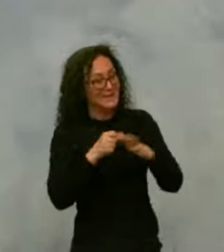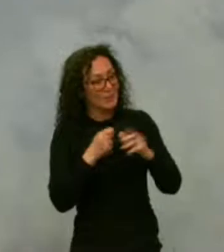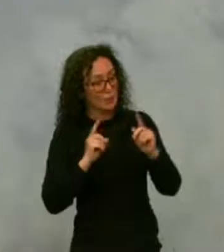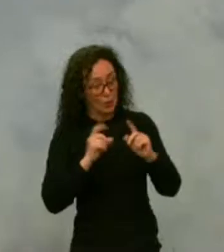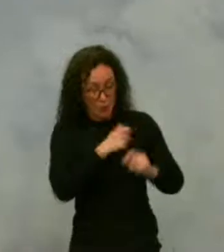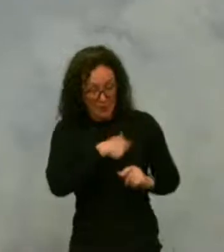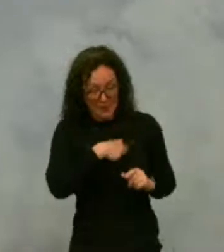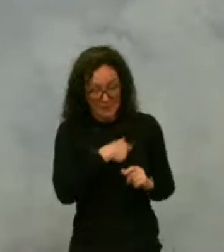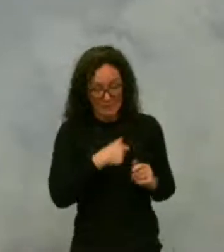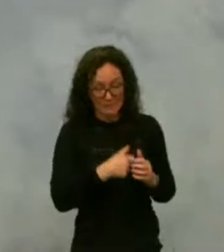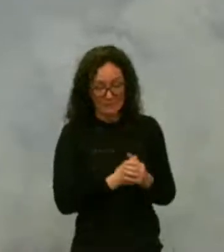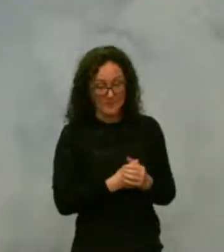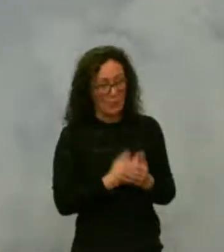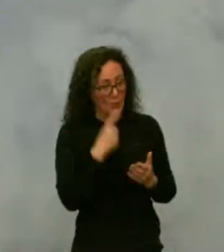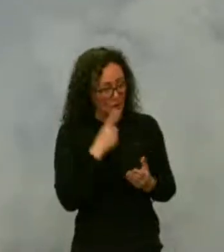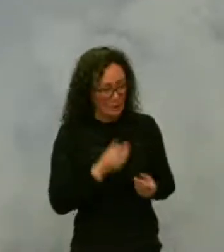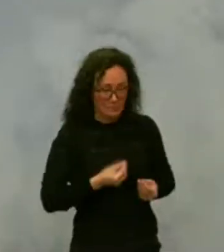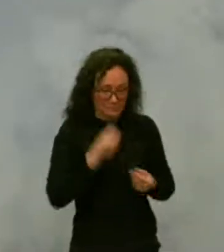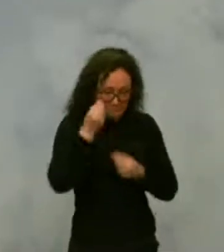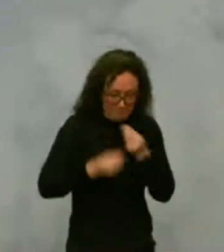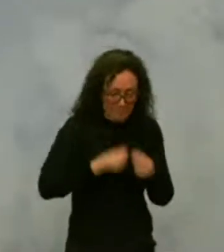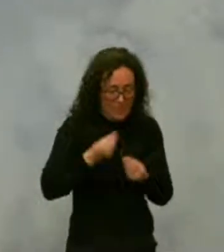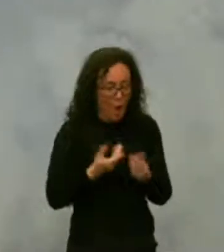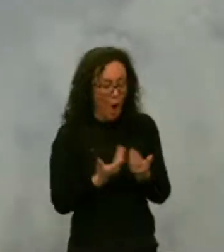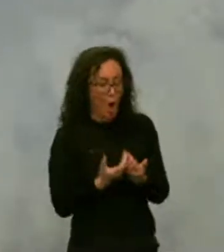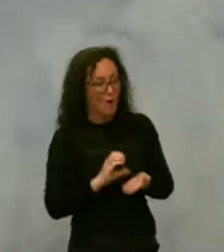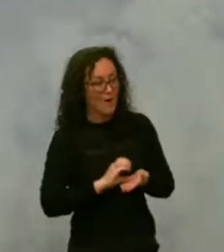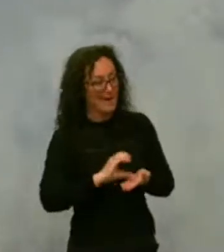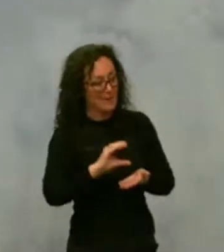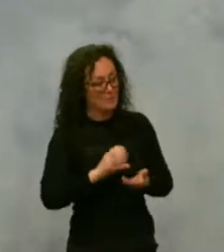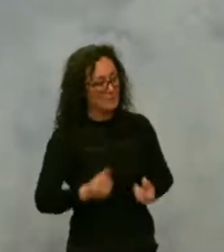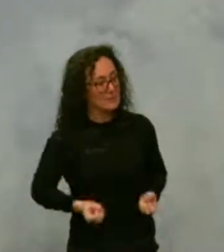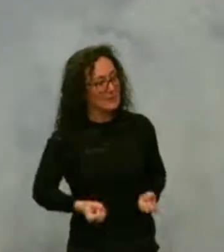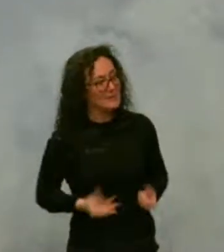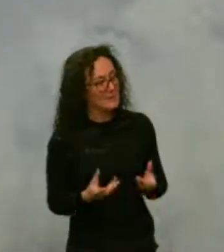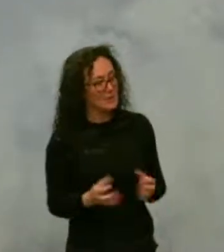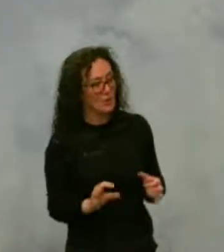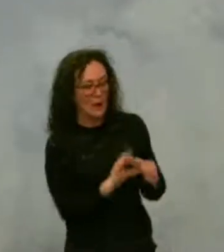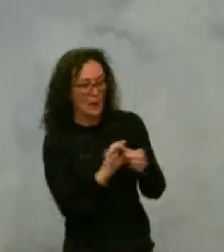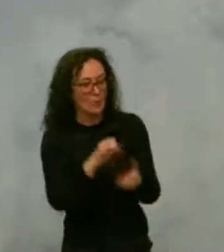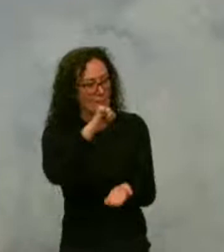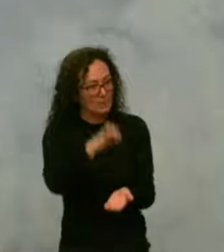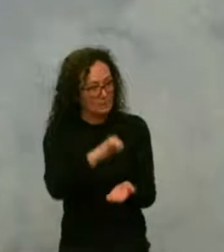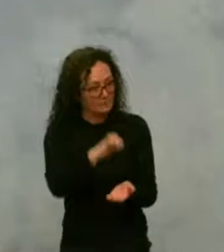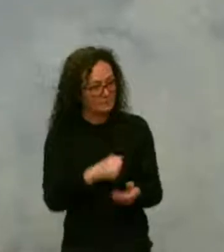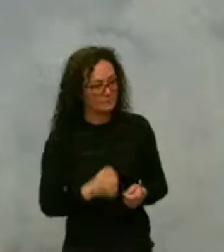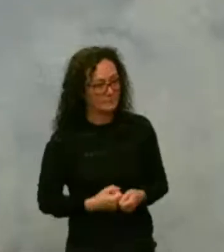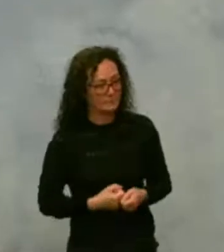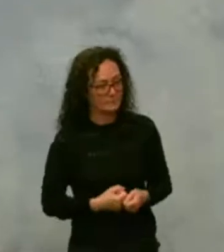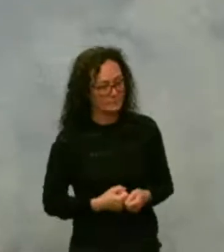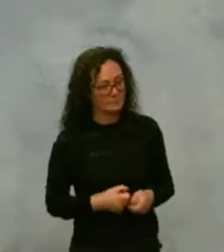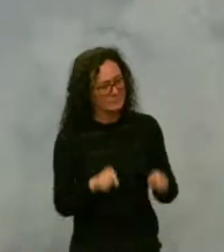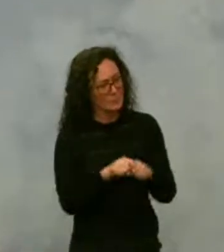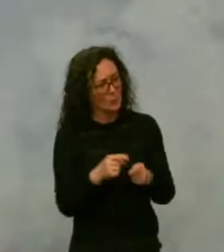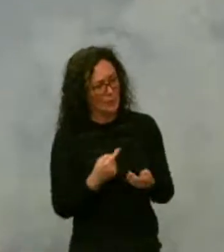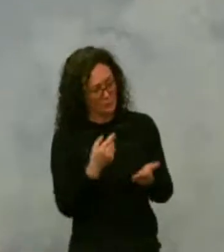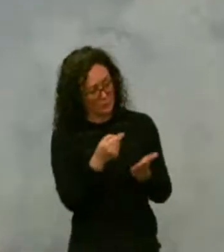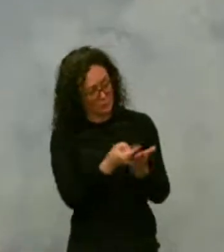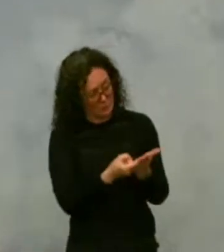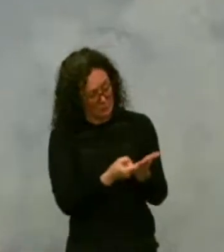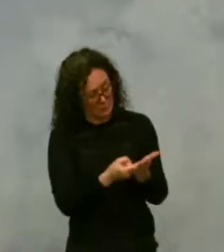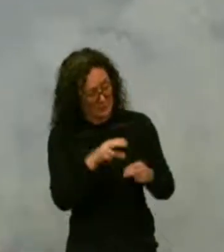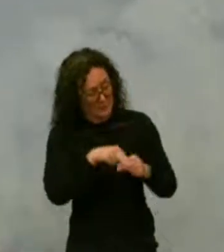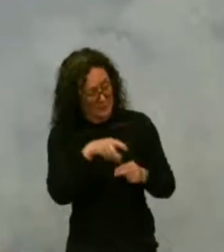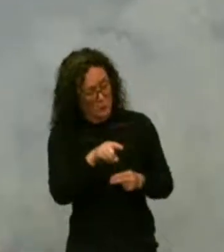how that capital expenditure moves compared to budget. We also report on our borrowing position as part of this